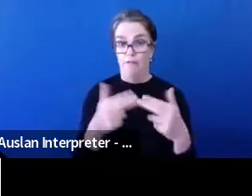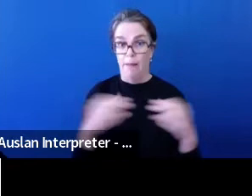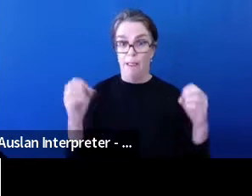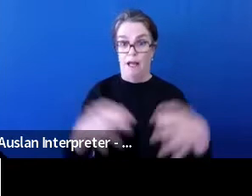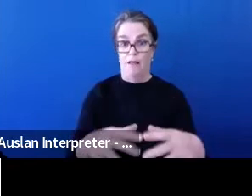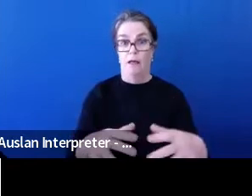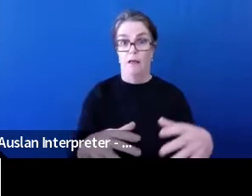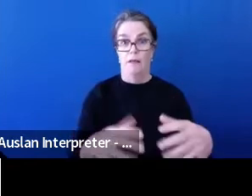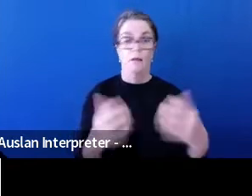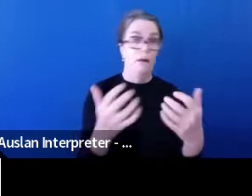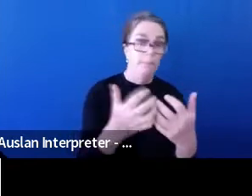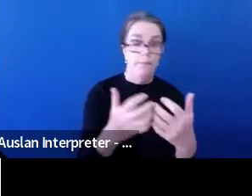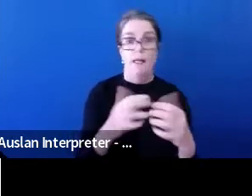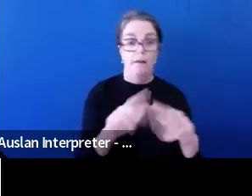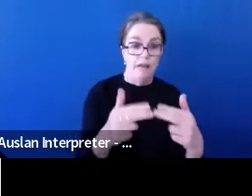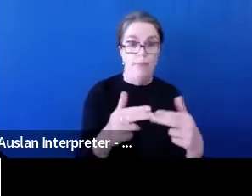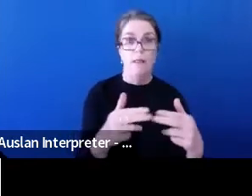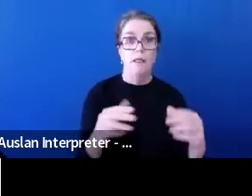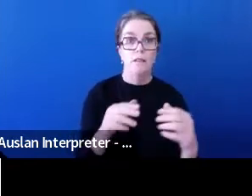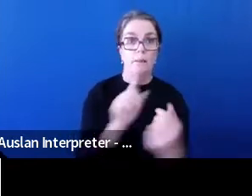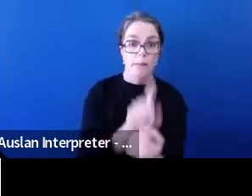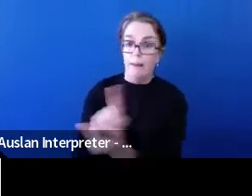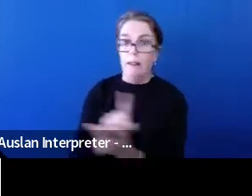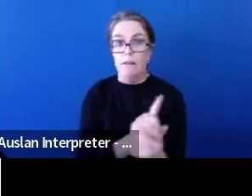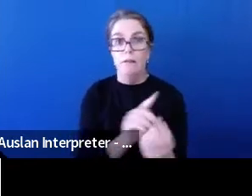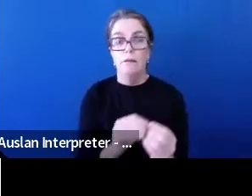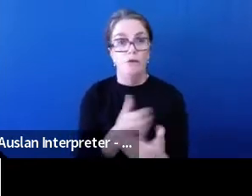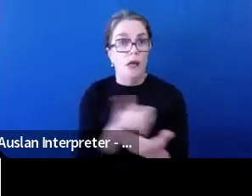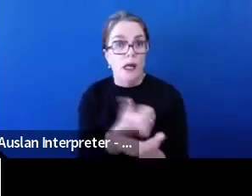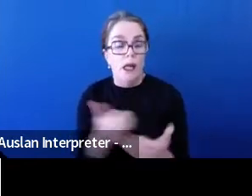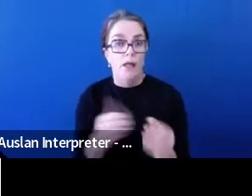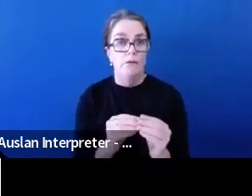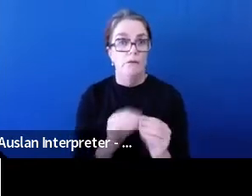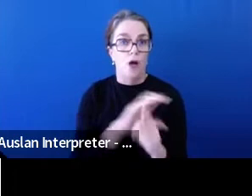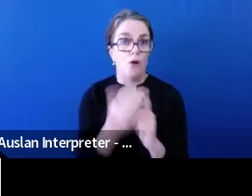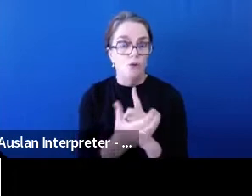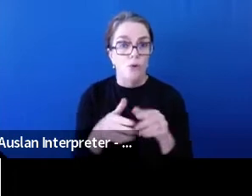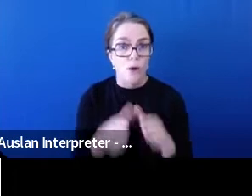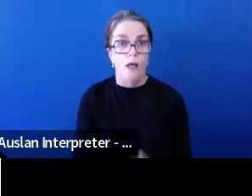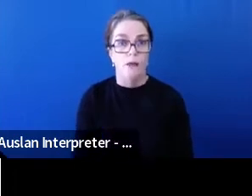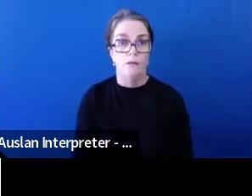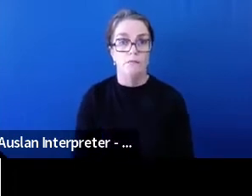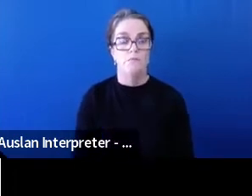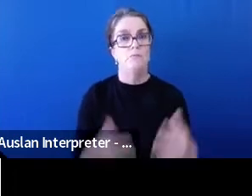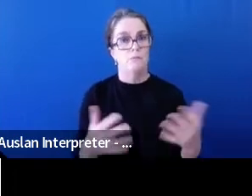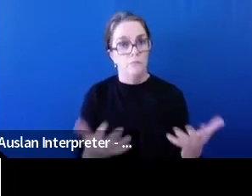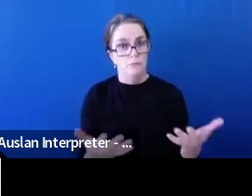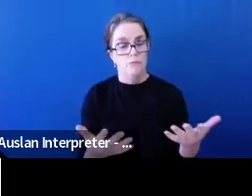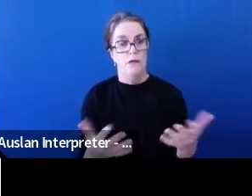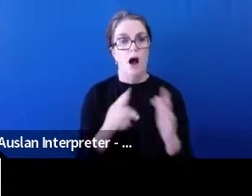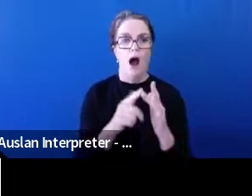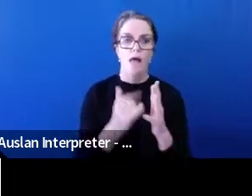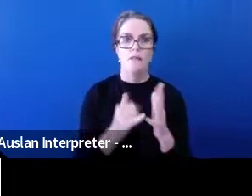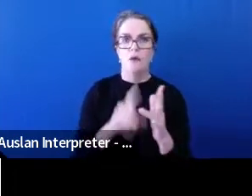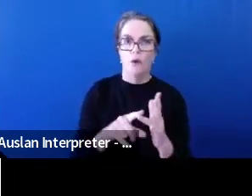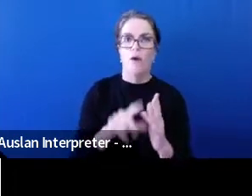come together on a regular basis, often culturally. Tying us back to that isolation factor, people cut off